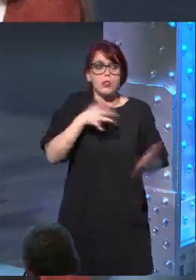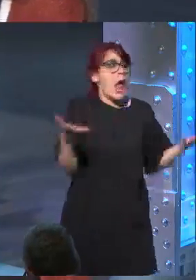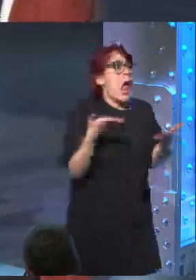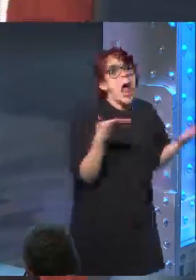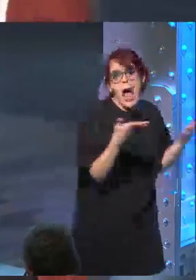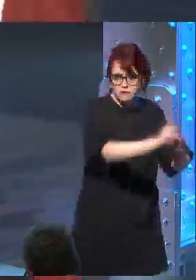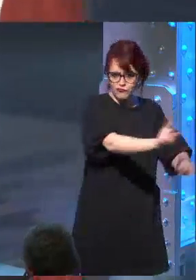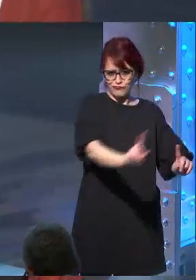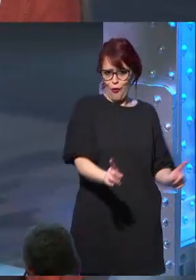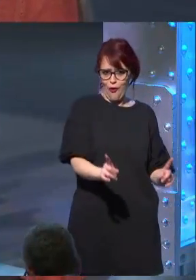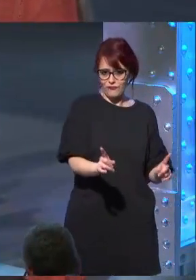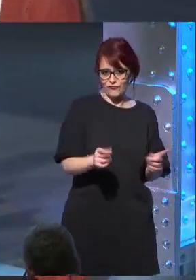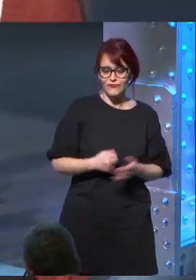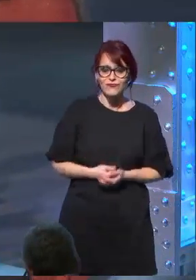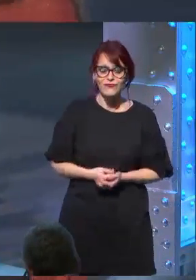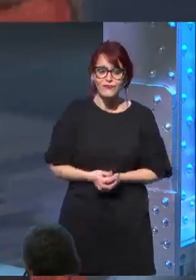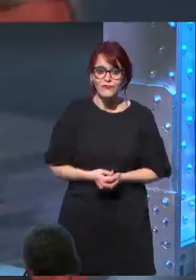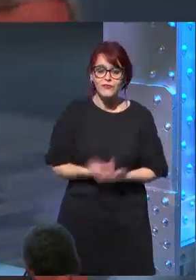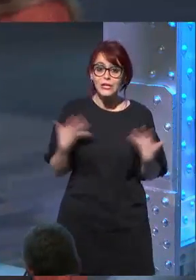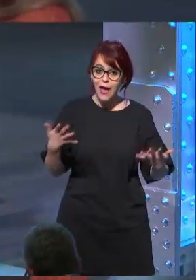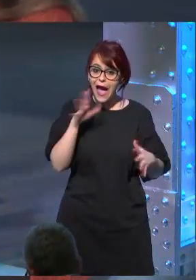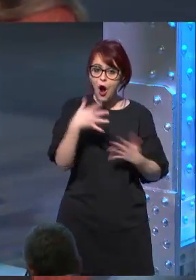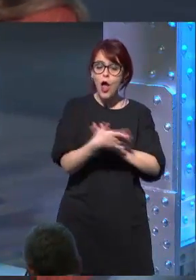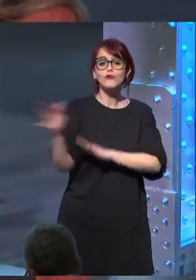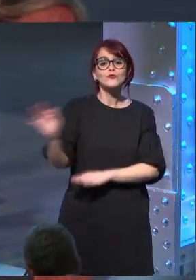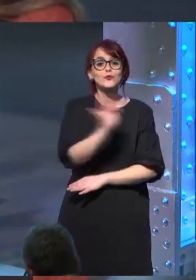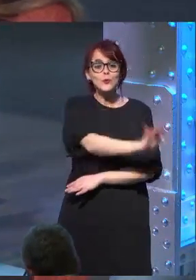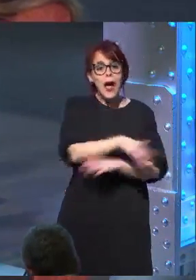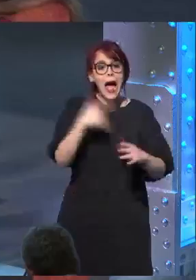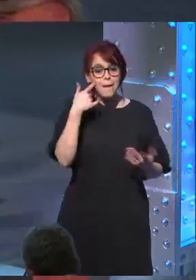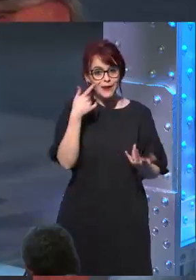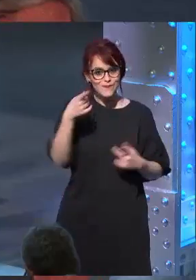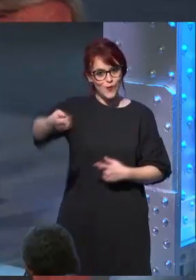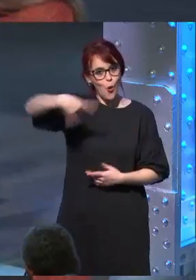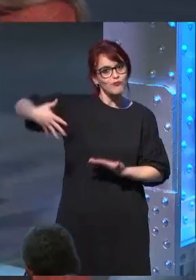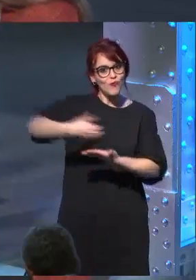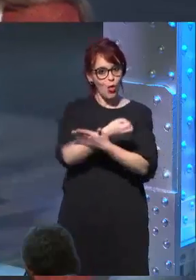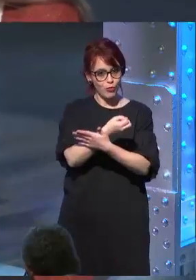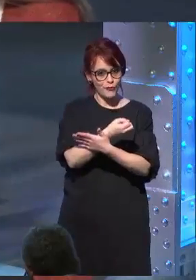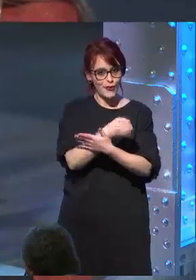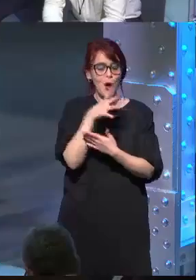silly and I can sort it myself and I don't need to call the police for these minor things.